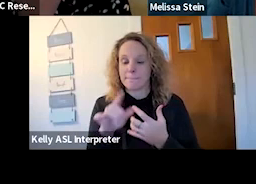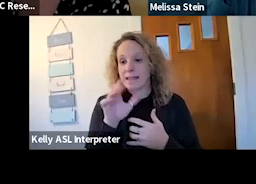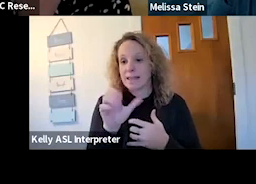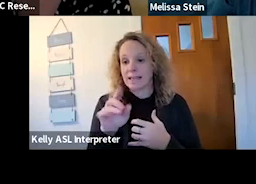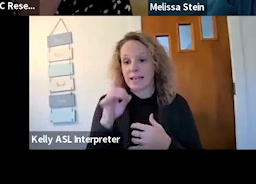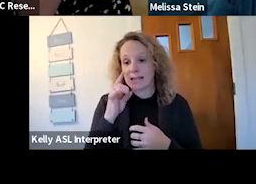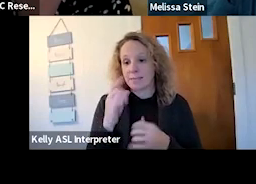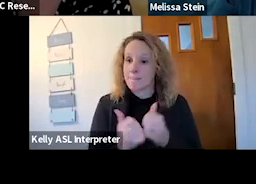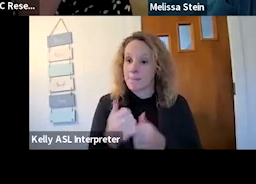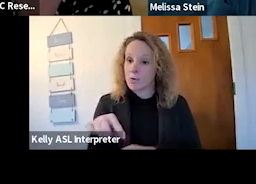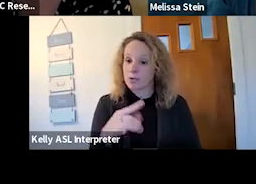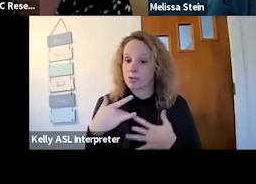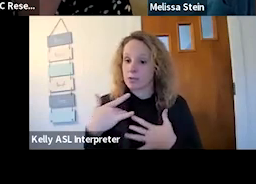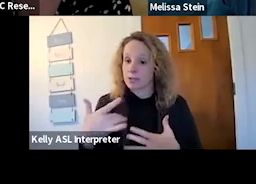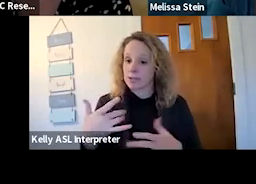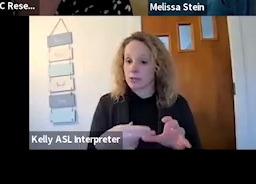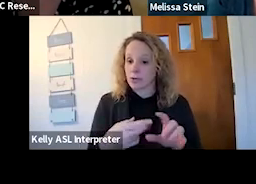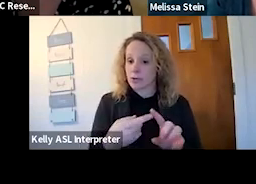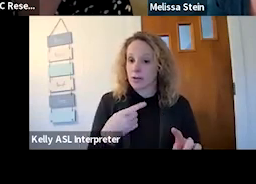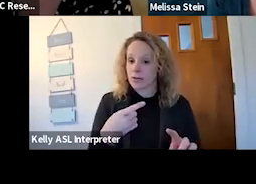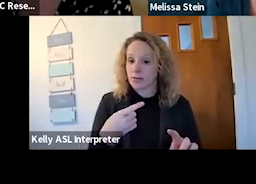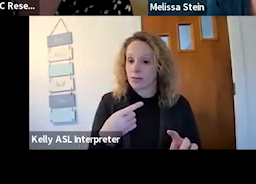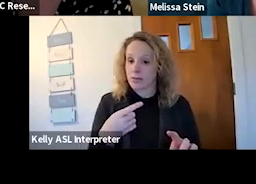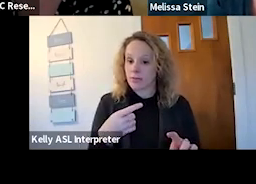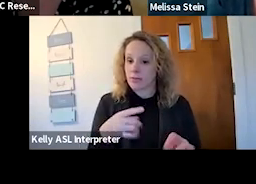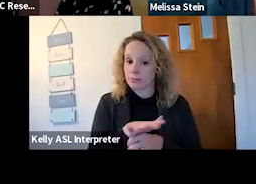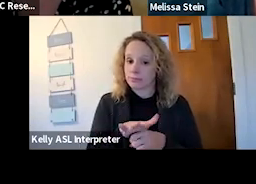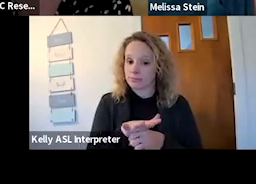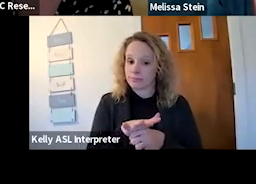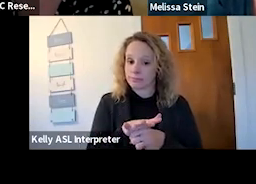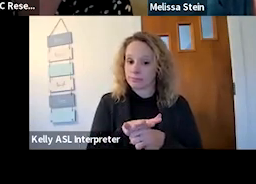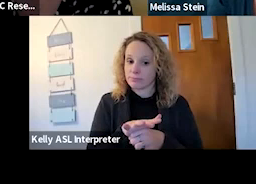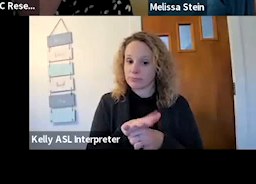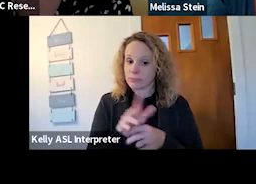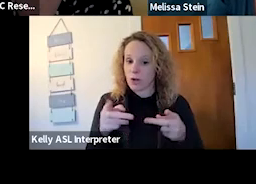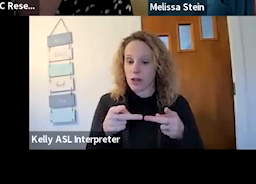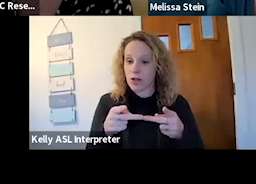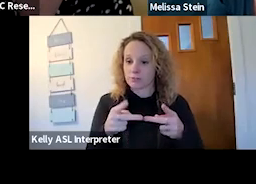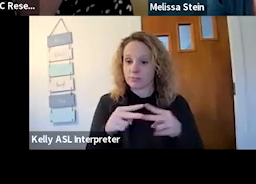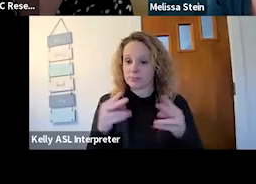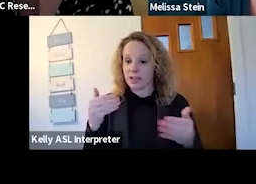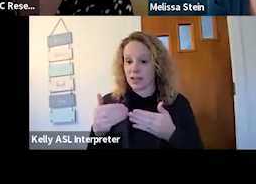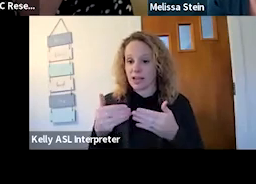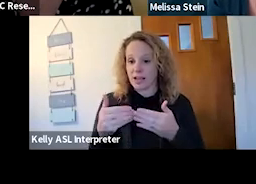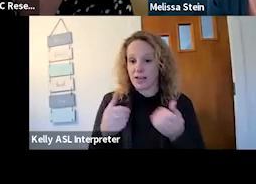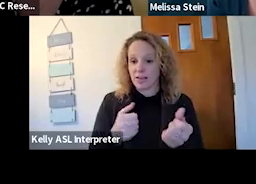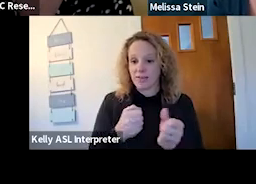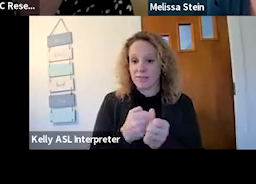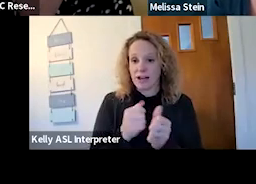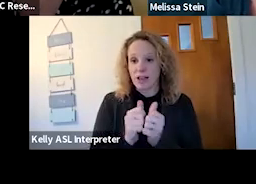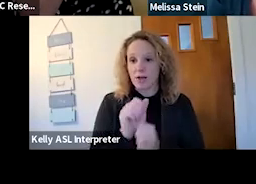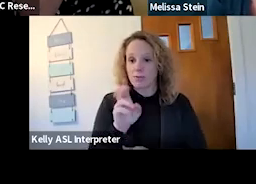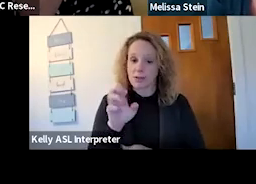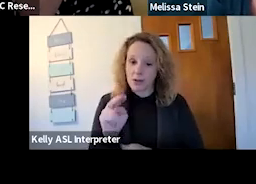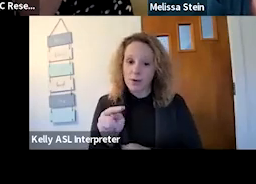like a majority of you are joining from rural locations. But that is very, very closely followed by urban. So